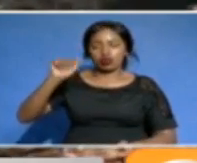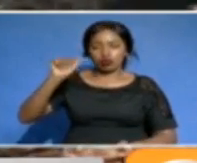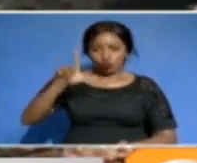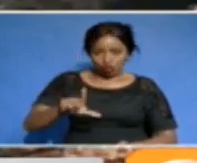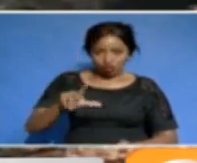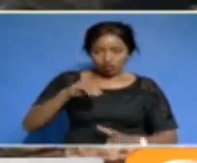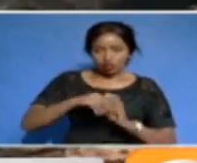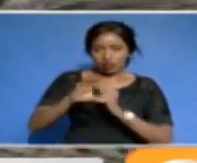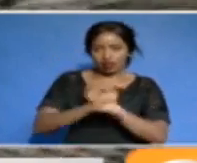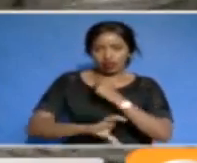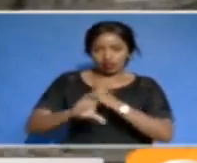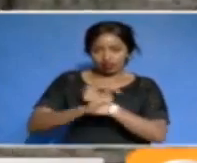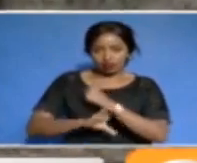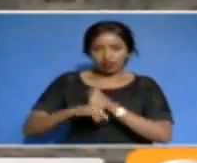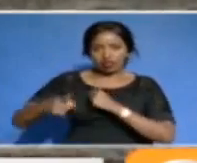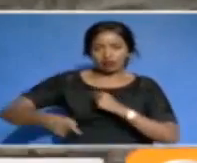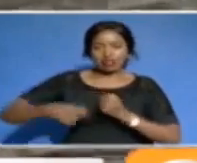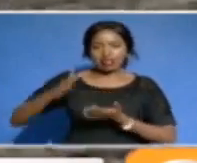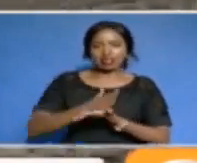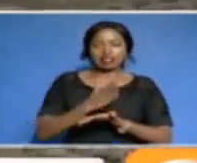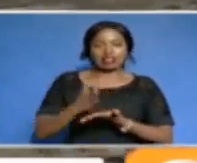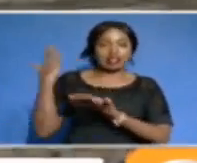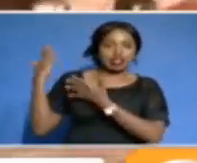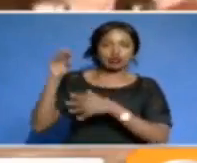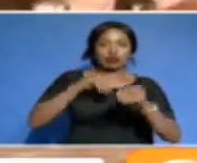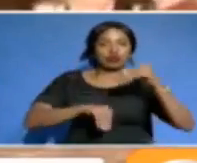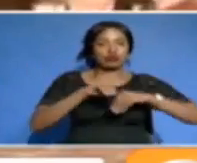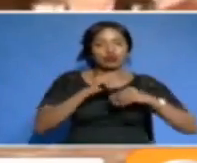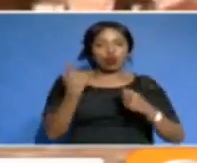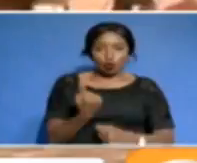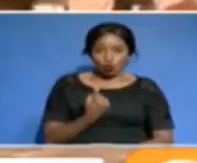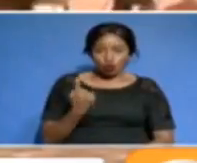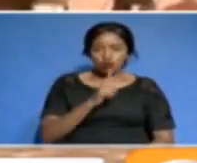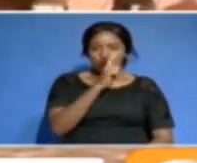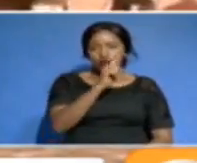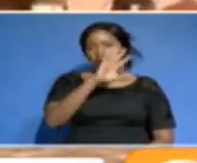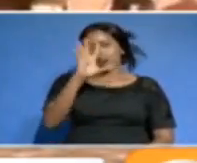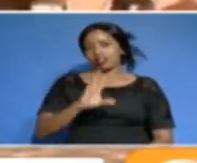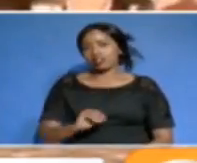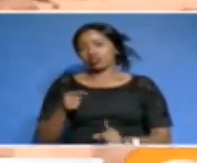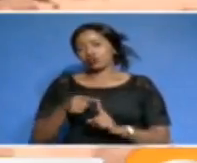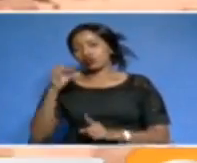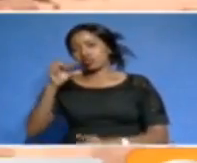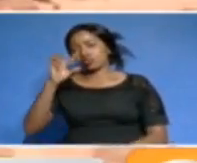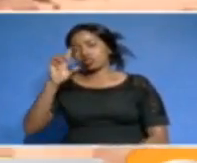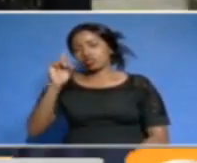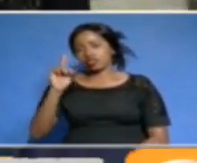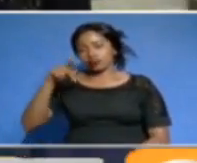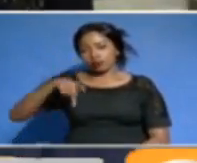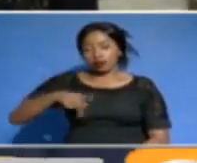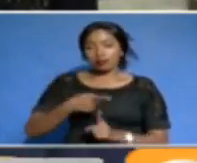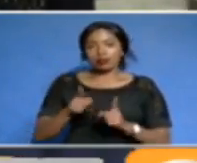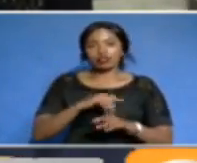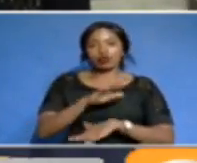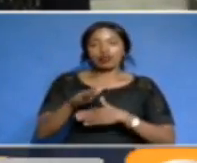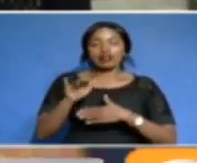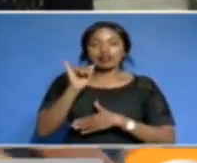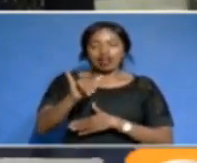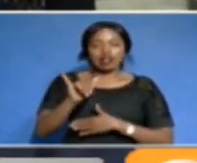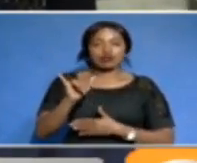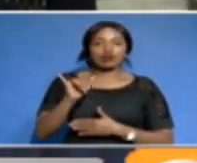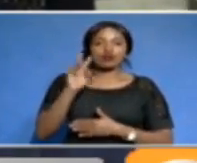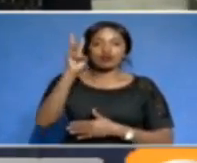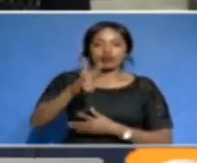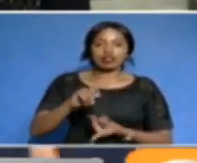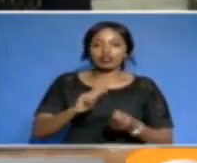The mining sector in the country contributes only 1% to the GDP. However, all this is set to change. Our job now is to roll